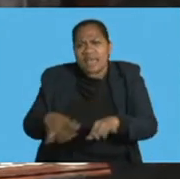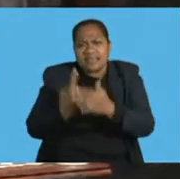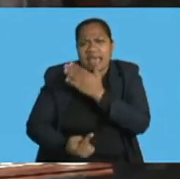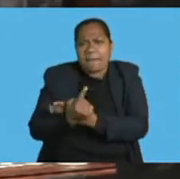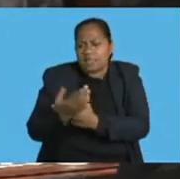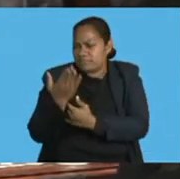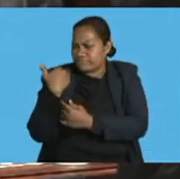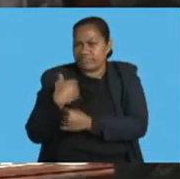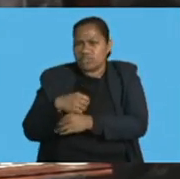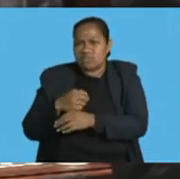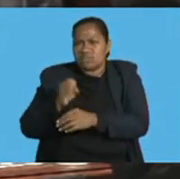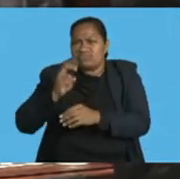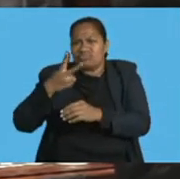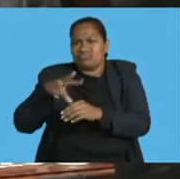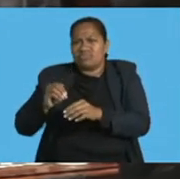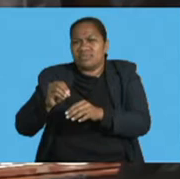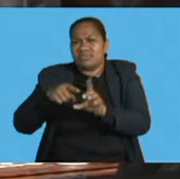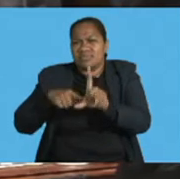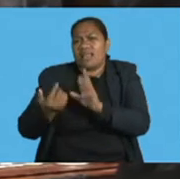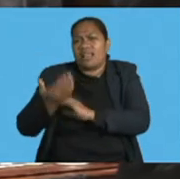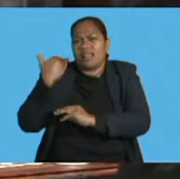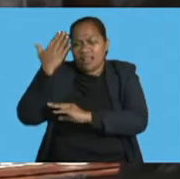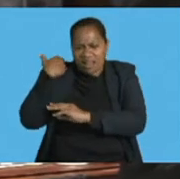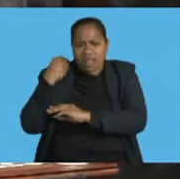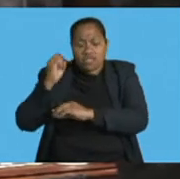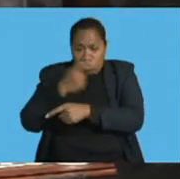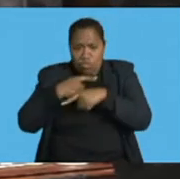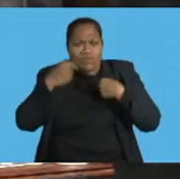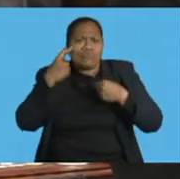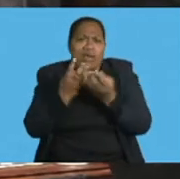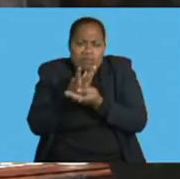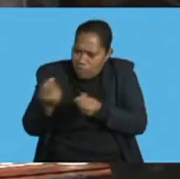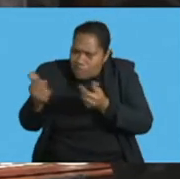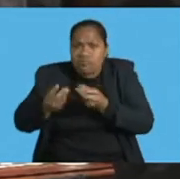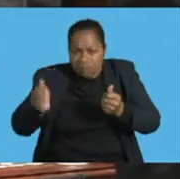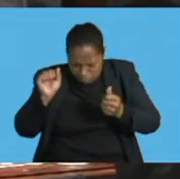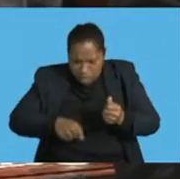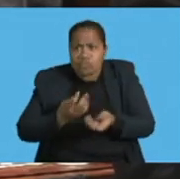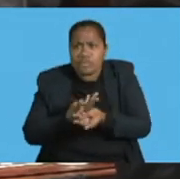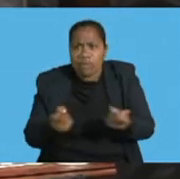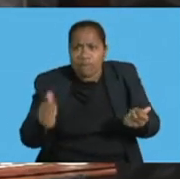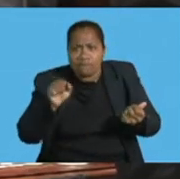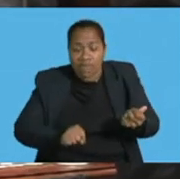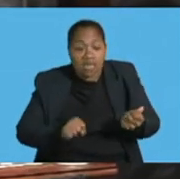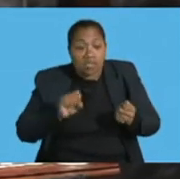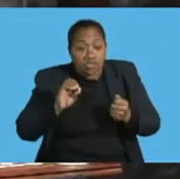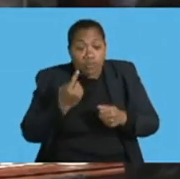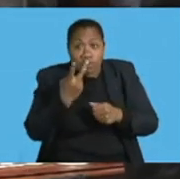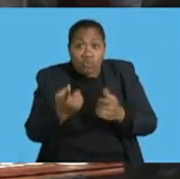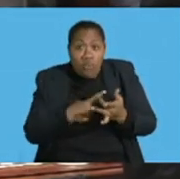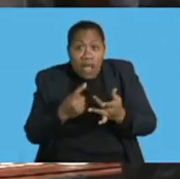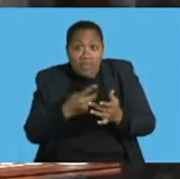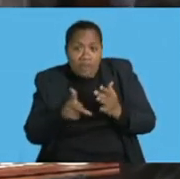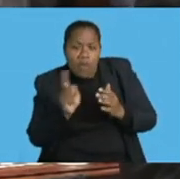The commercial sector were raising the issue. We have solved that. But in that, the two other part was, one was the